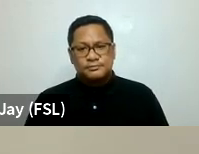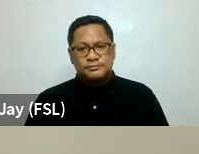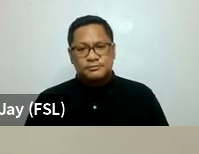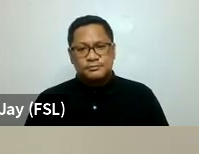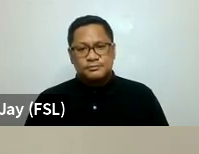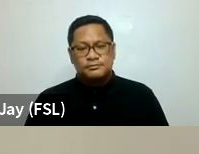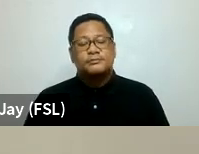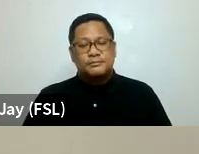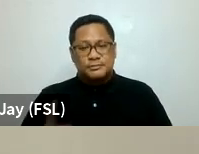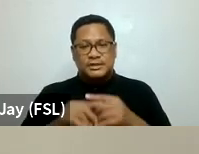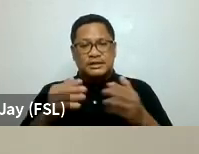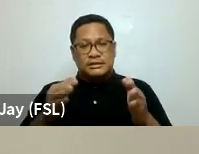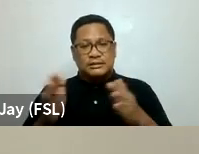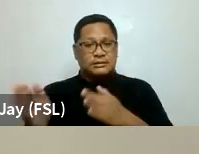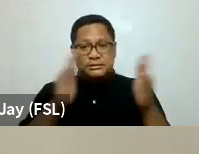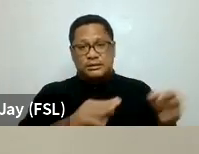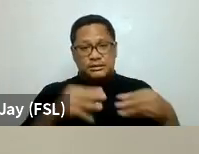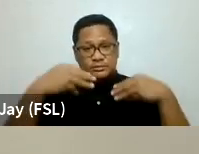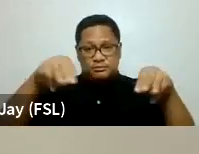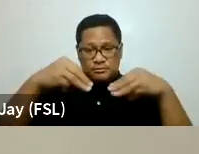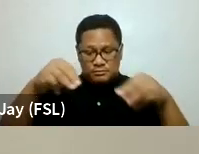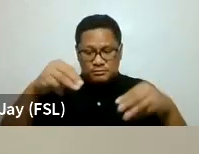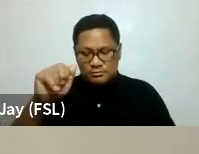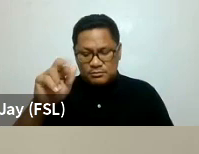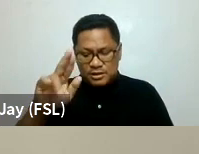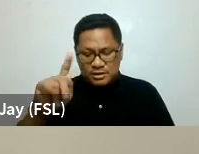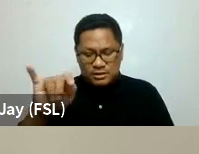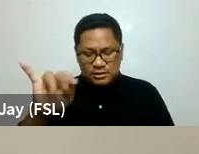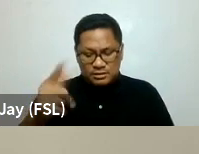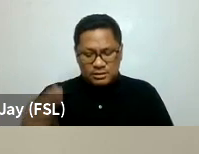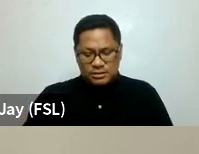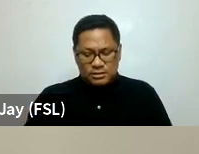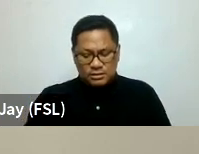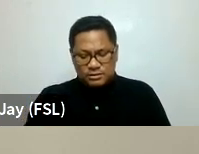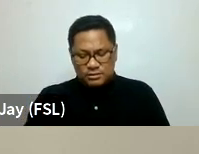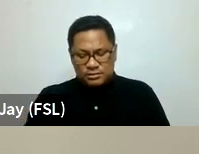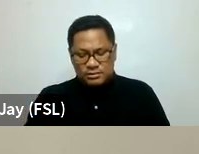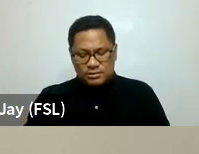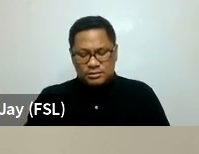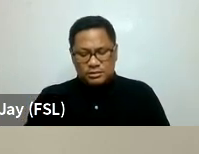the marketing, yung marketing side naman because of this.